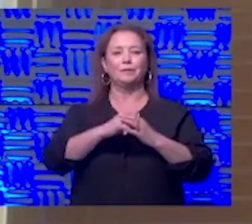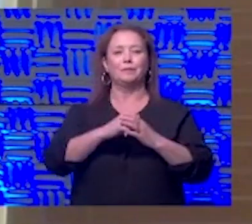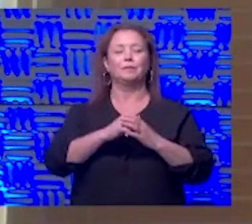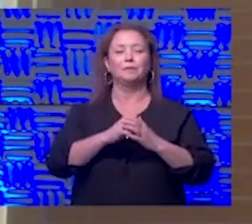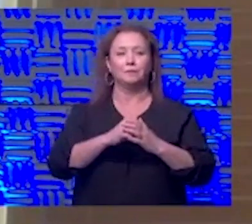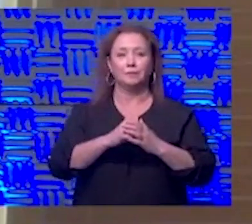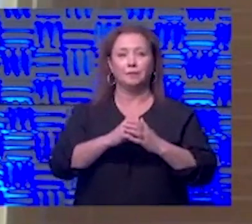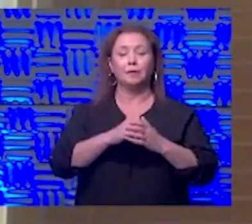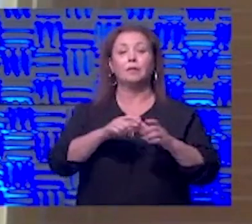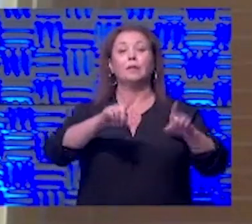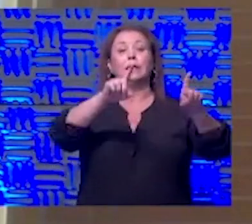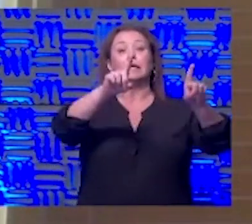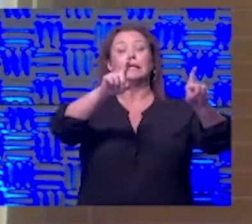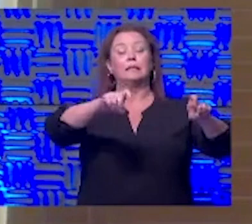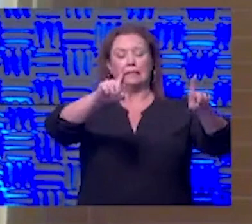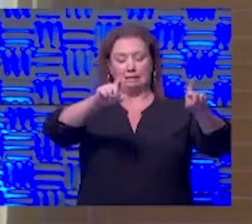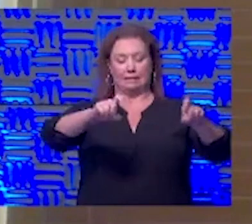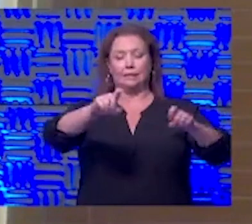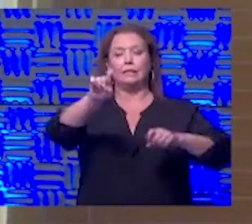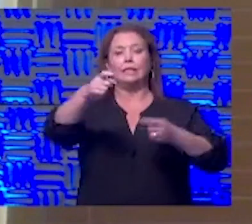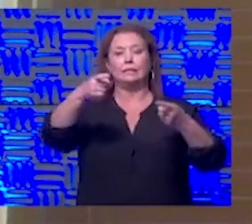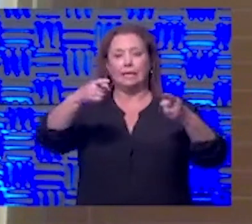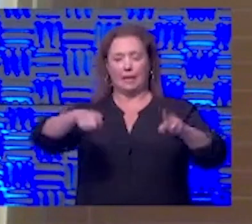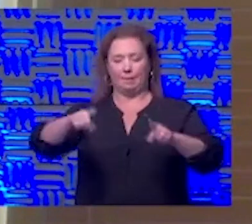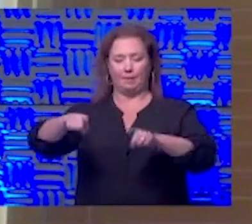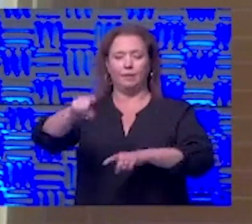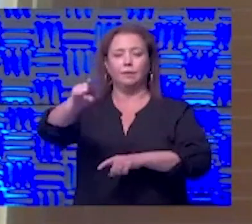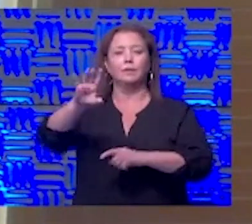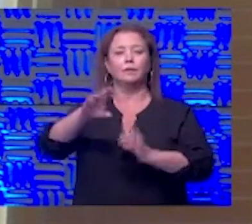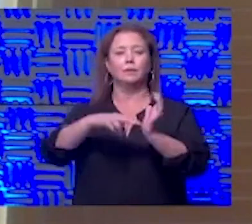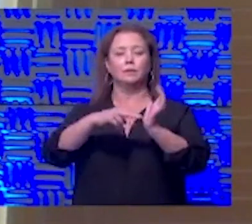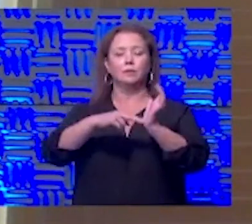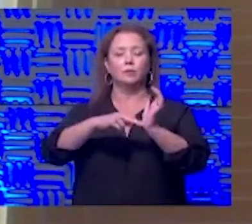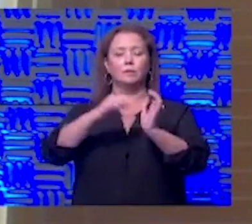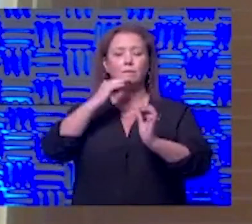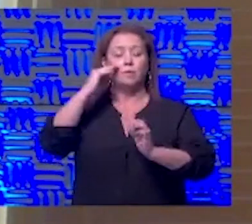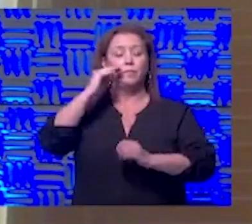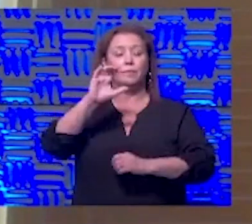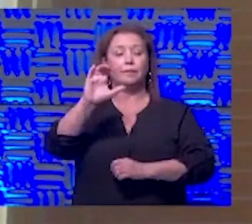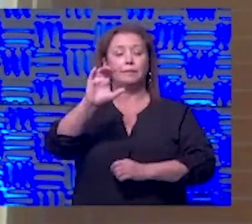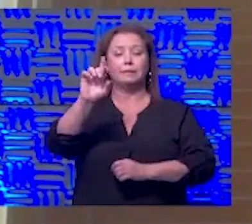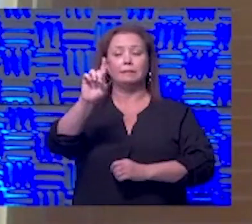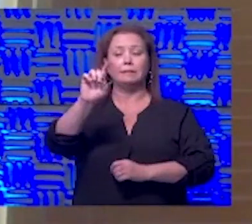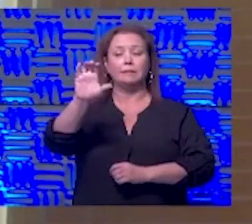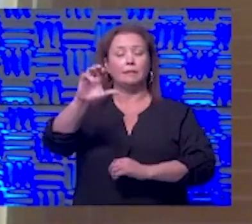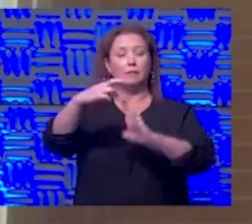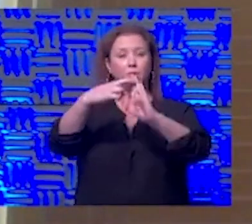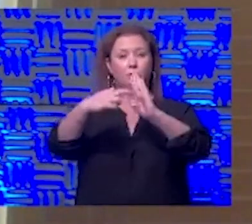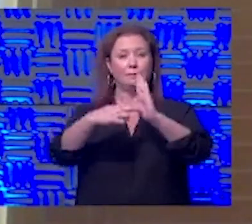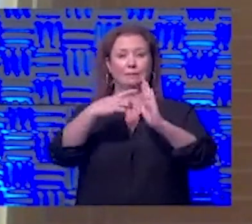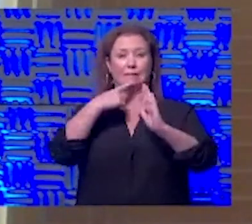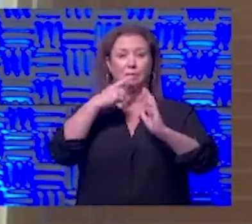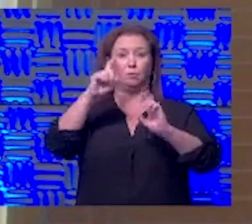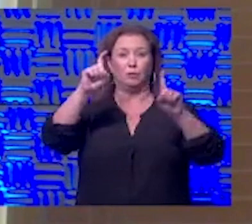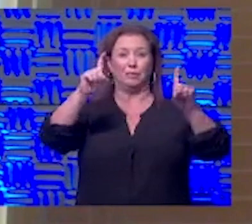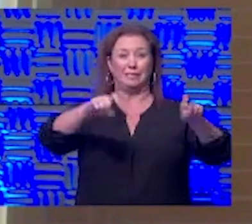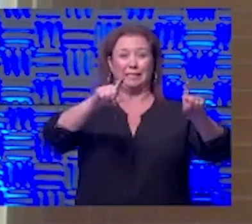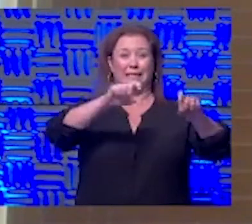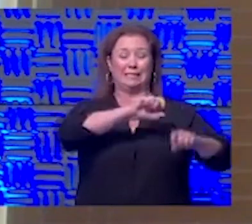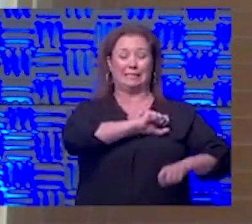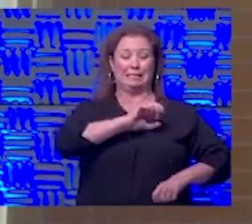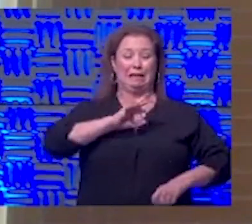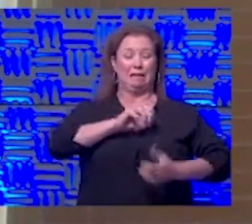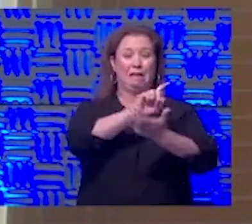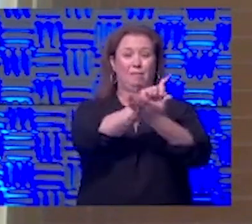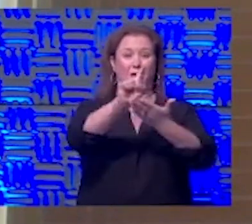Frequently that testing needs to occur. And, the CDC guidance actually suggests that we should be testing all staff every